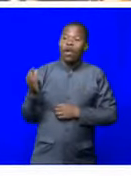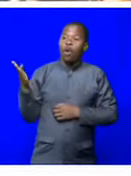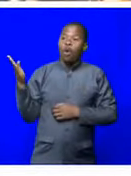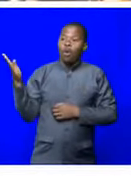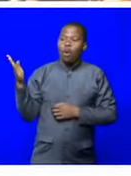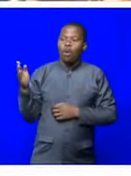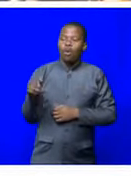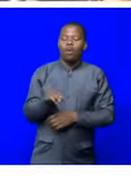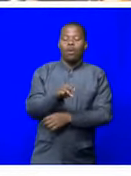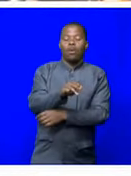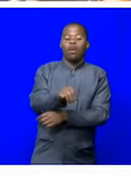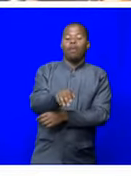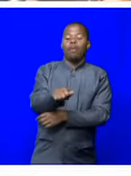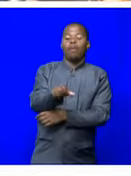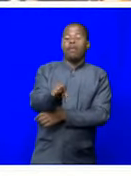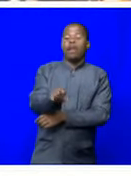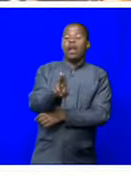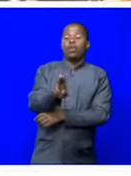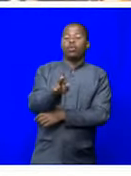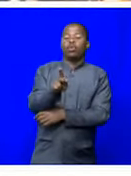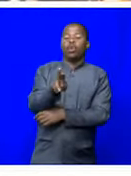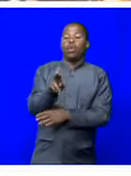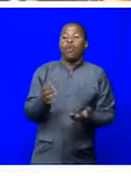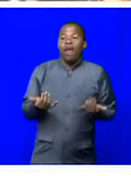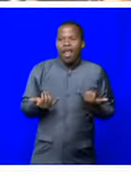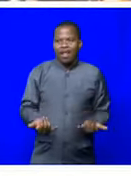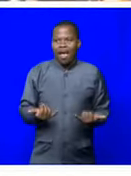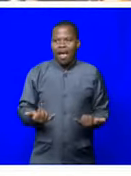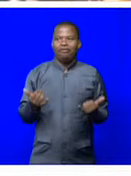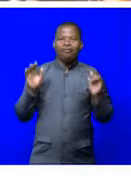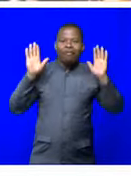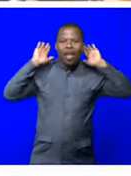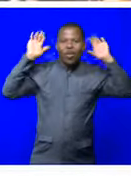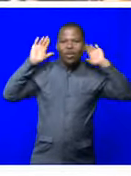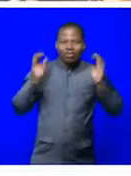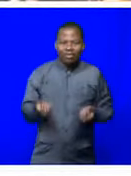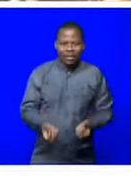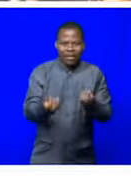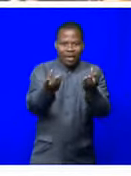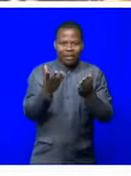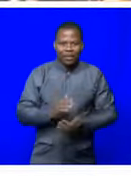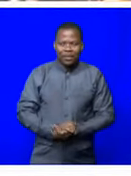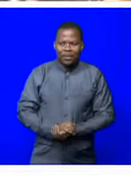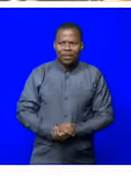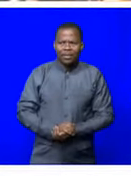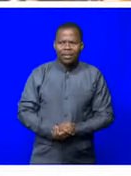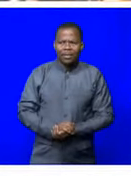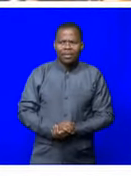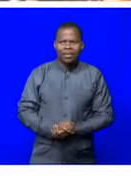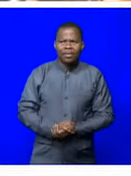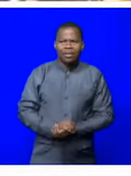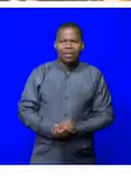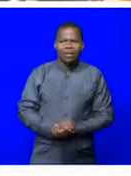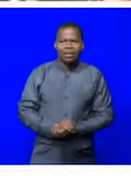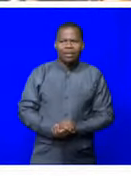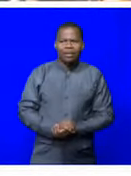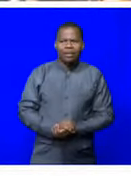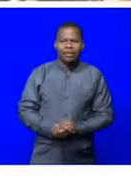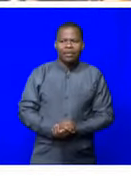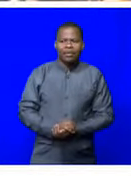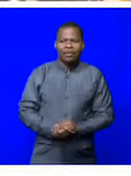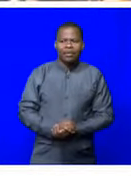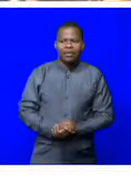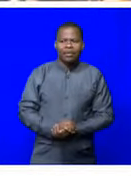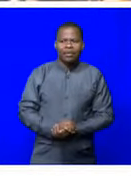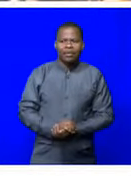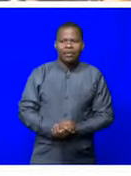kwehloka amasuku hanaye zama wakanzimanze sitawuvele ke singene kuto Tindzaba mukeli ukuthi ke siqale nganaye lesithanda kuyithola